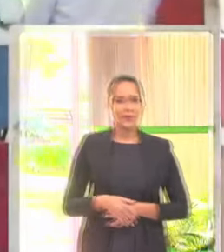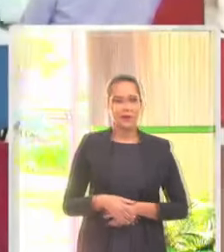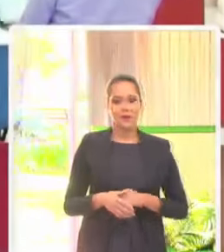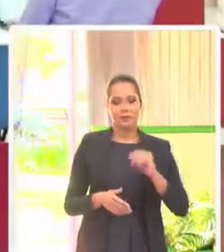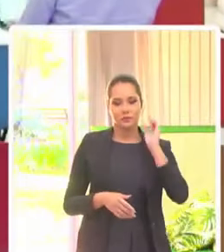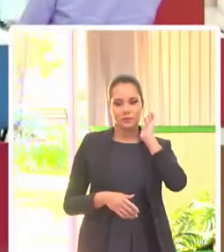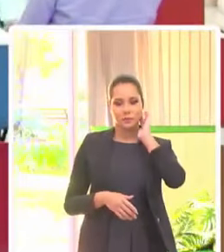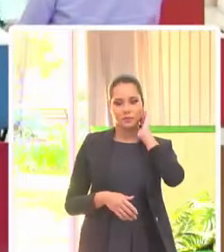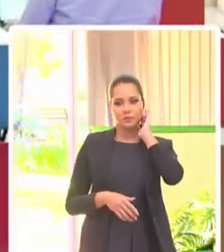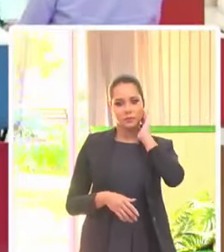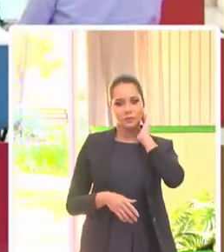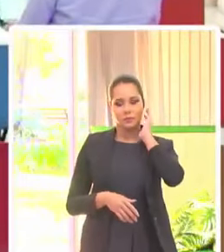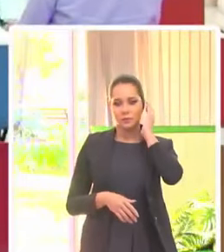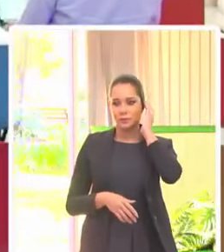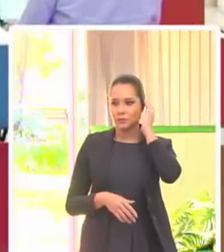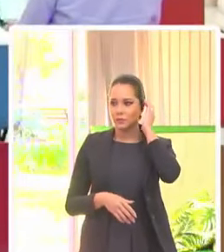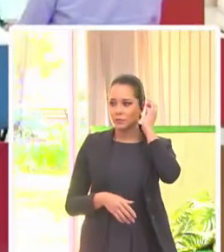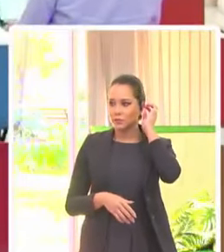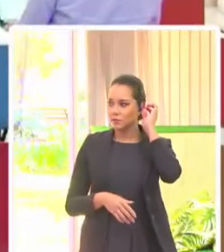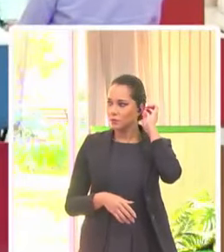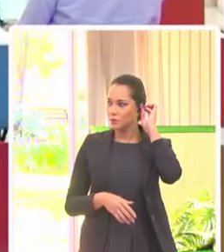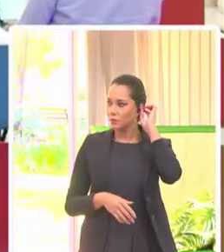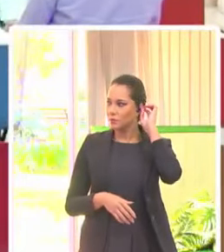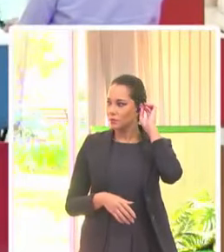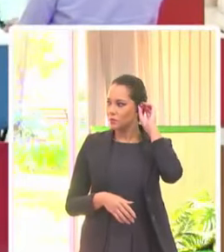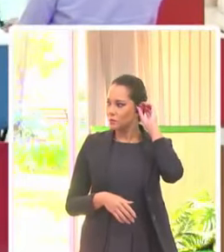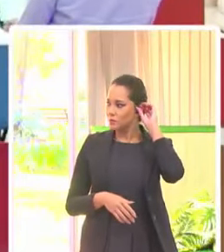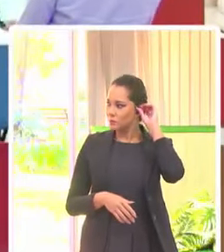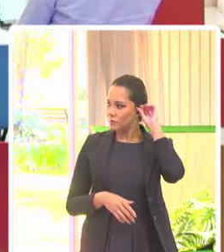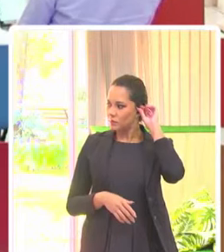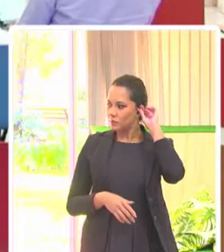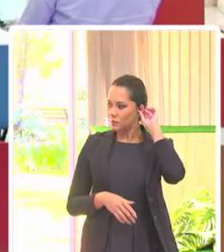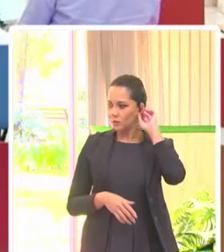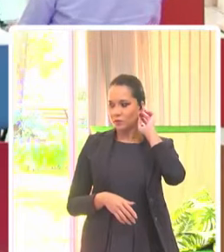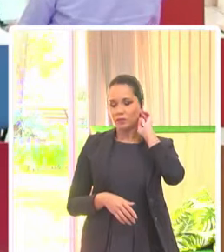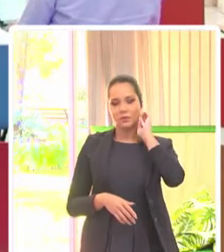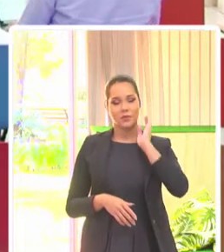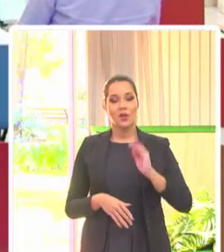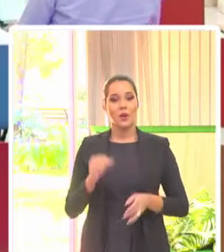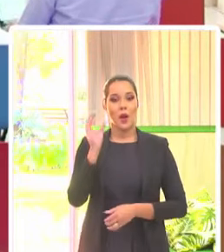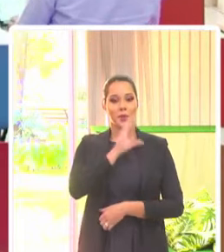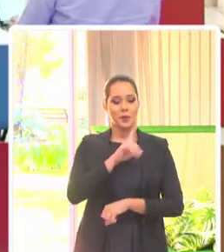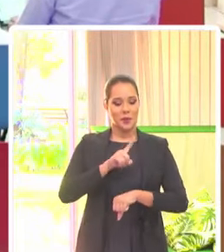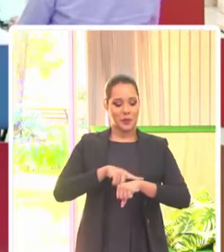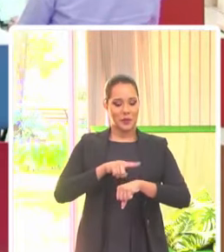Just quickly, I mean, I think, oh wow, it's we've been talking for a while.